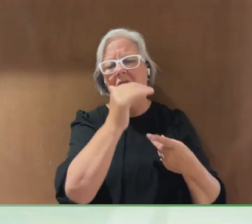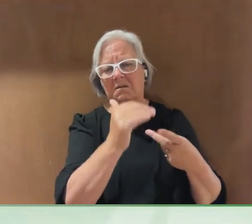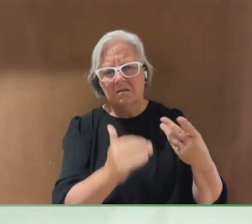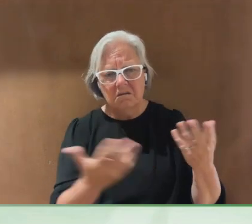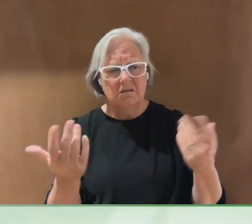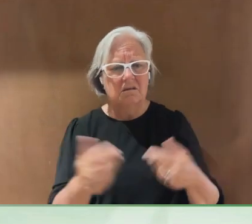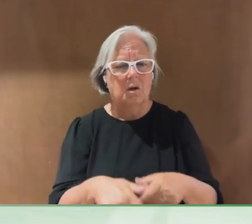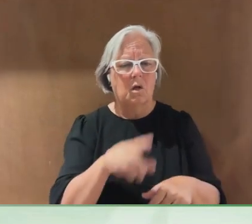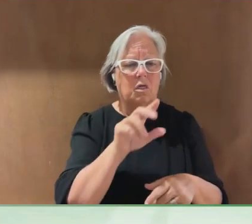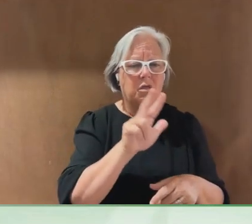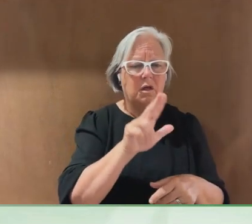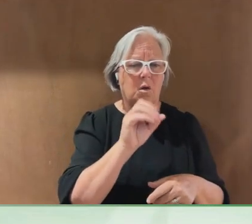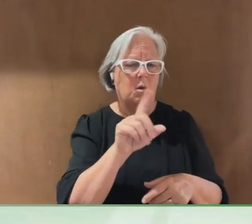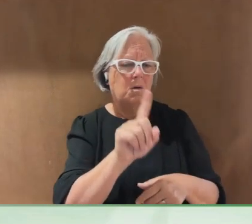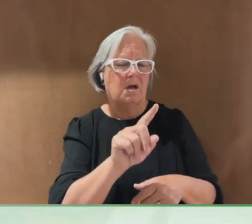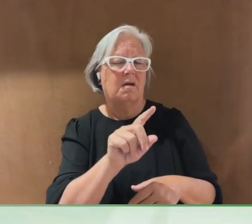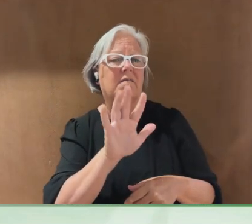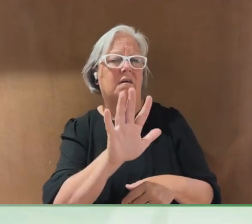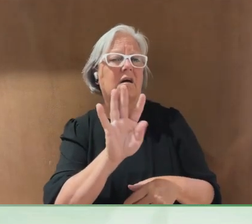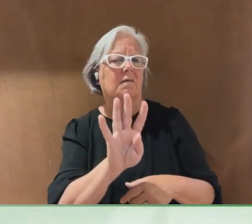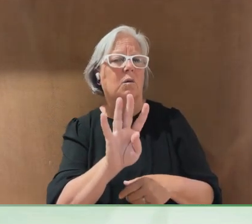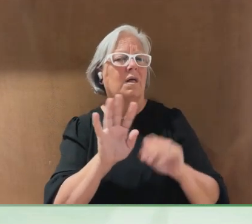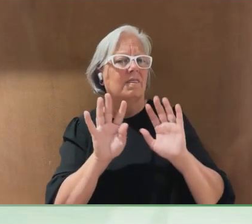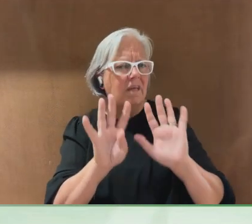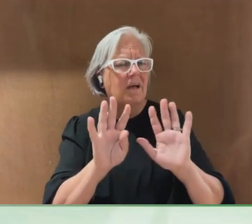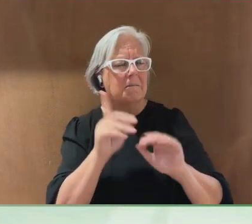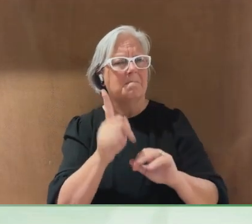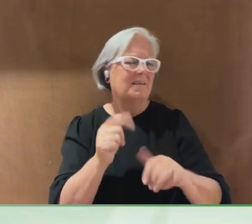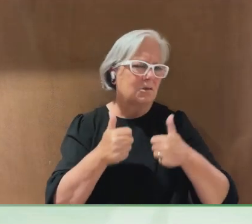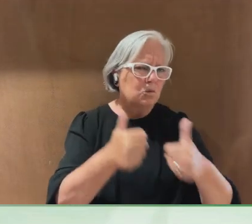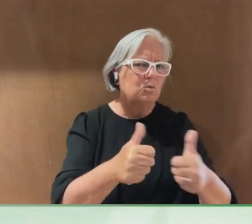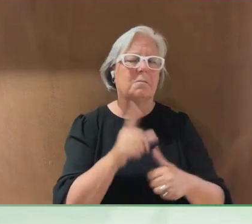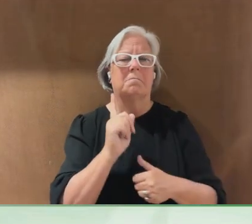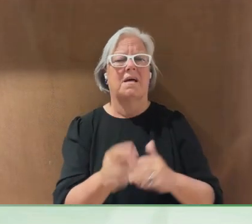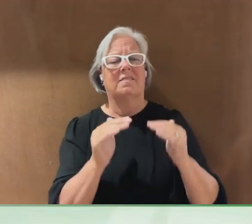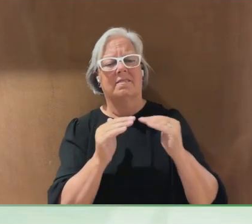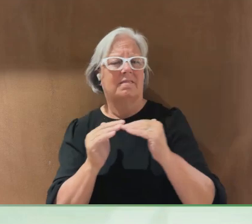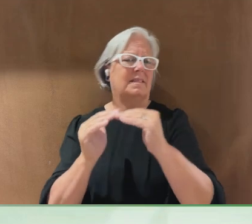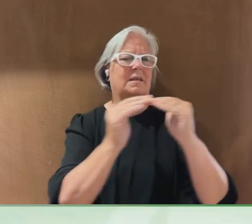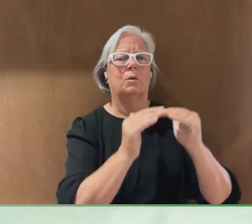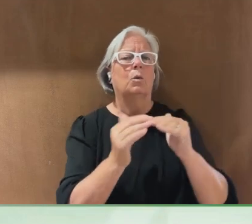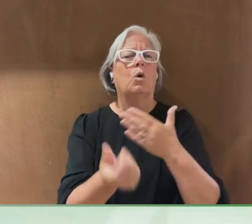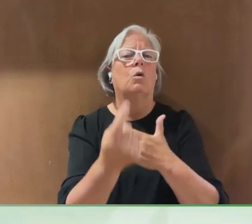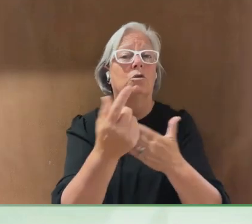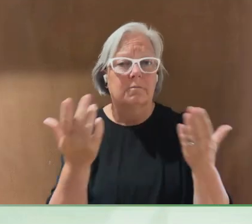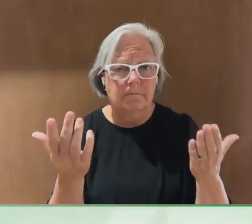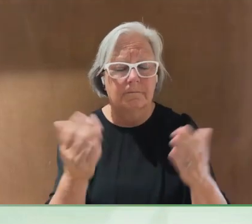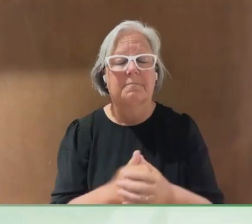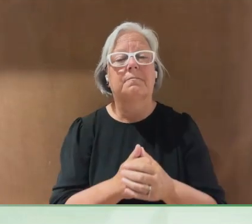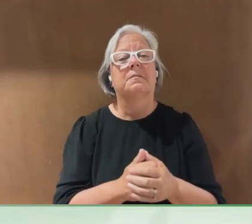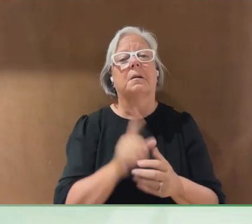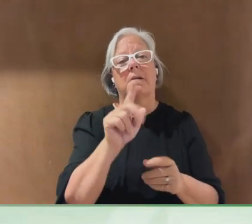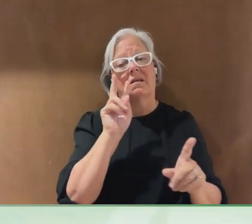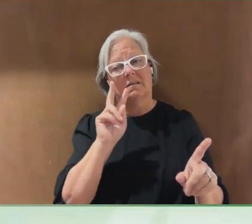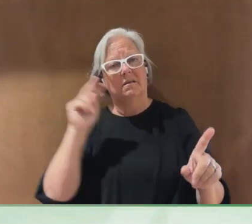digital. It has to be equitable, so it has to provide equal opportunities. On the other side, that's also quite hard